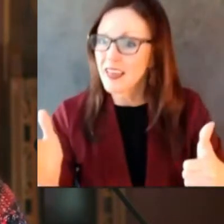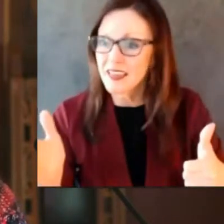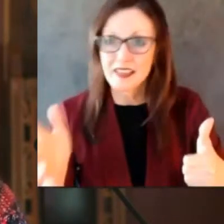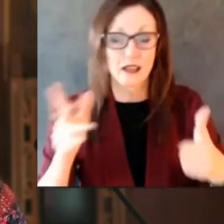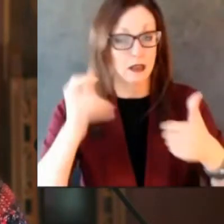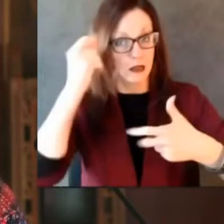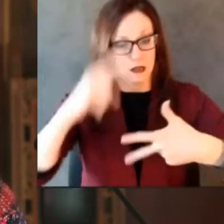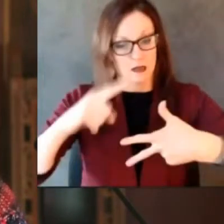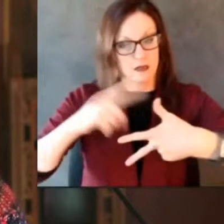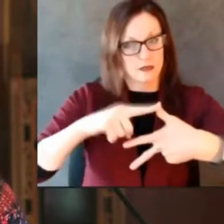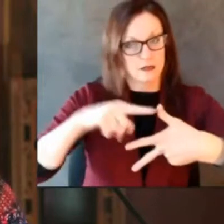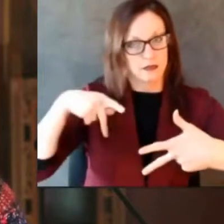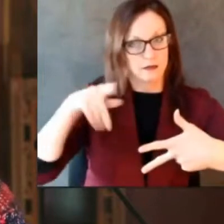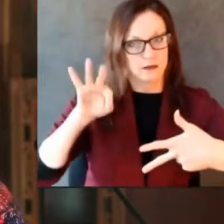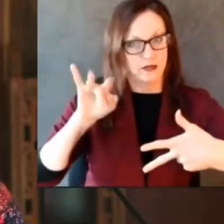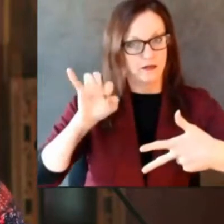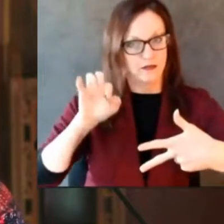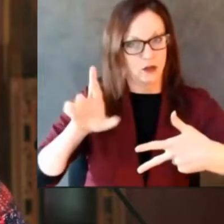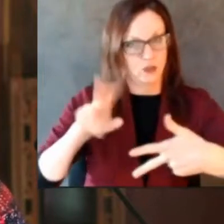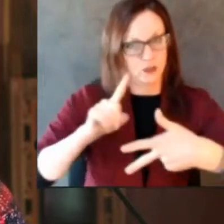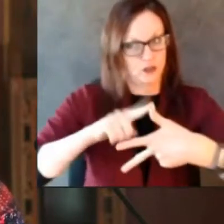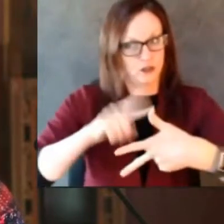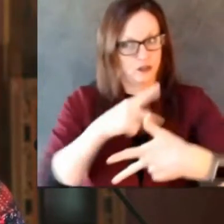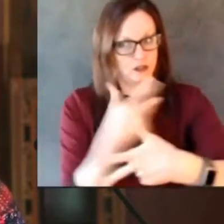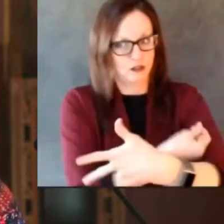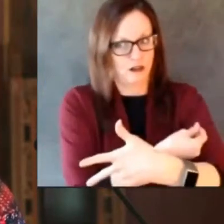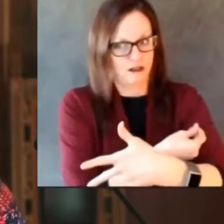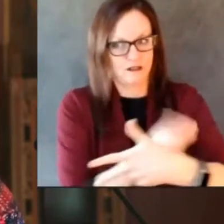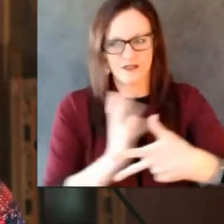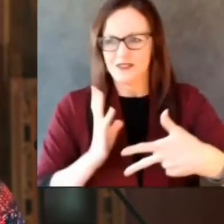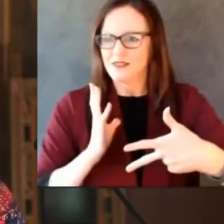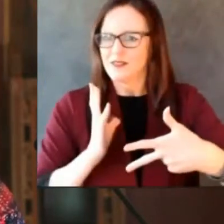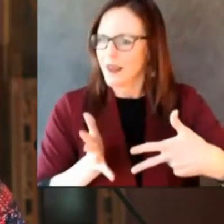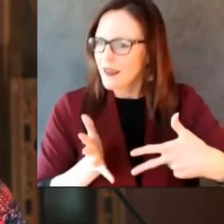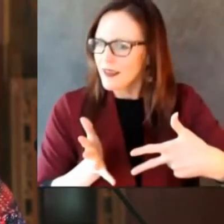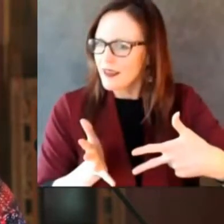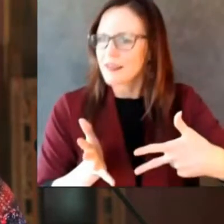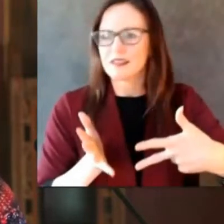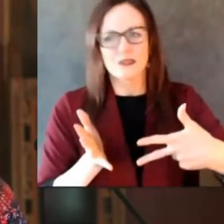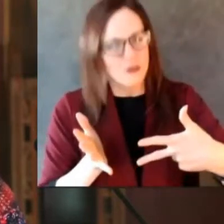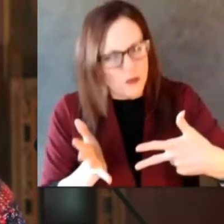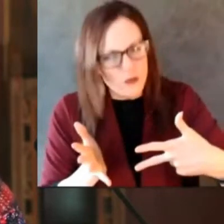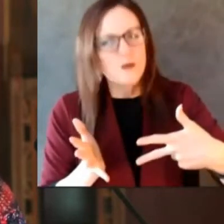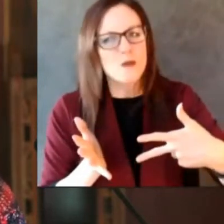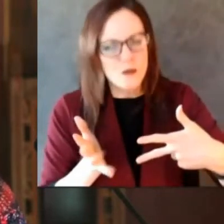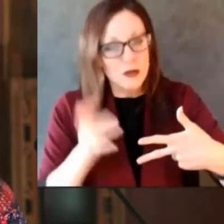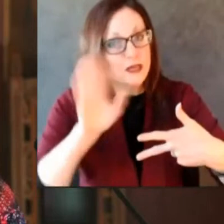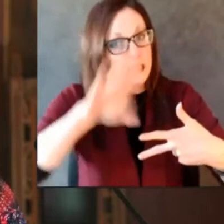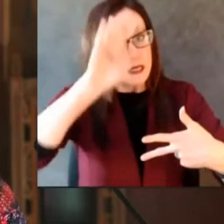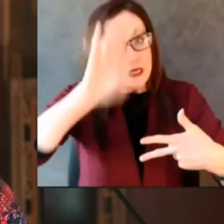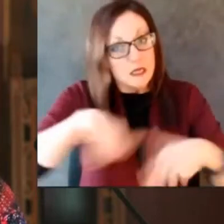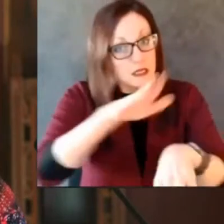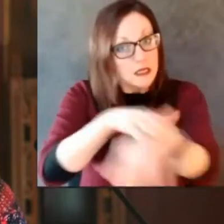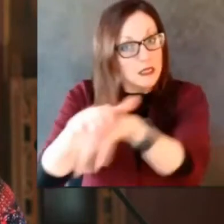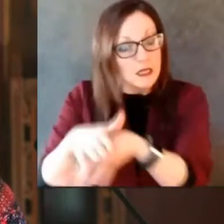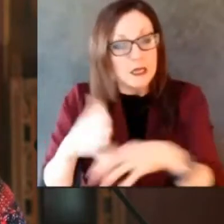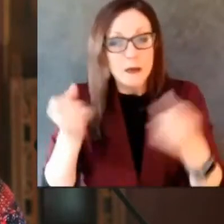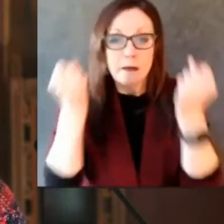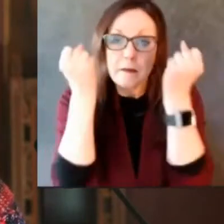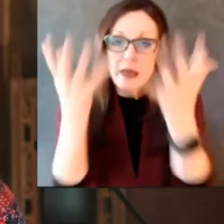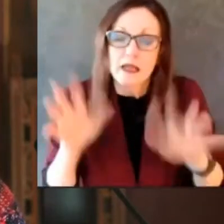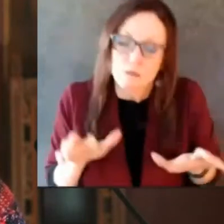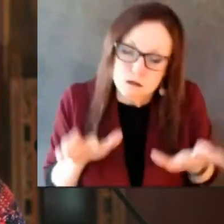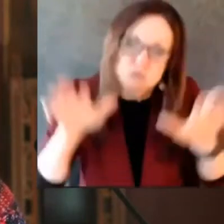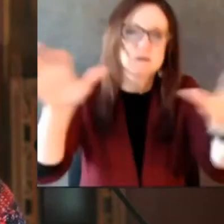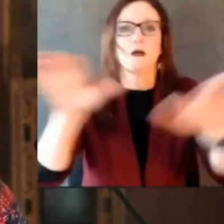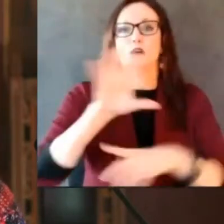prevent individual illness and help stop the spread among our children and in our communities. For